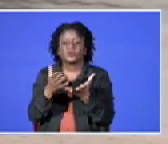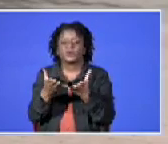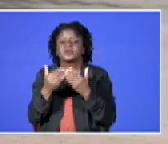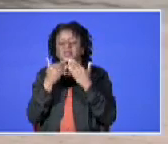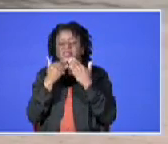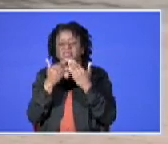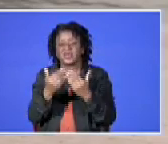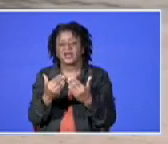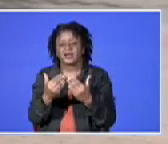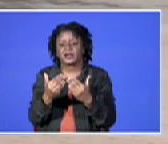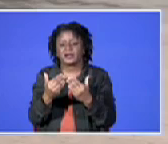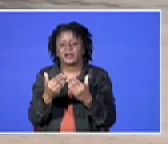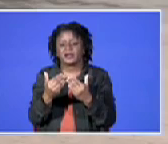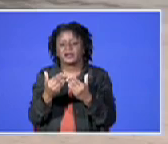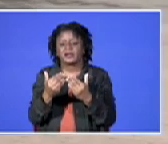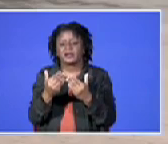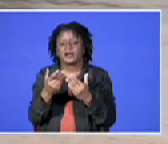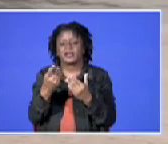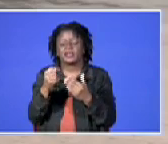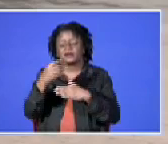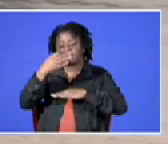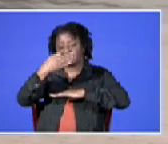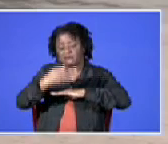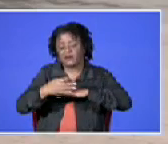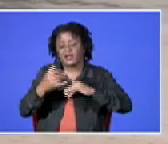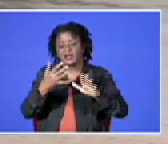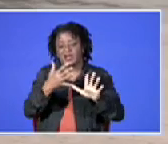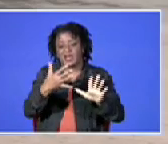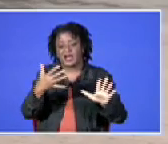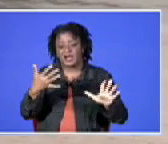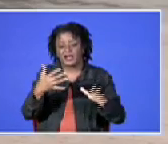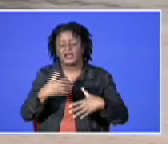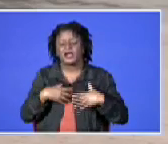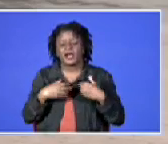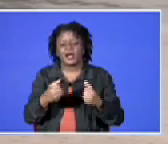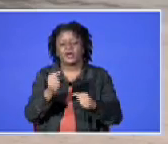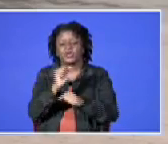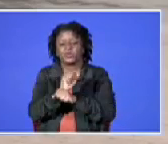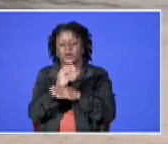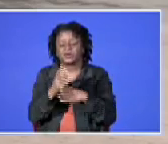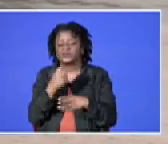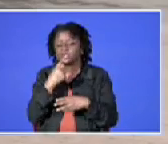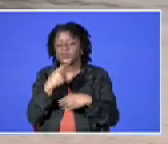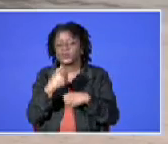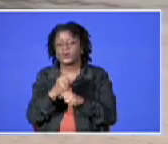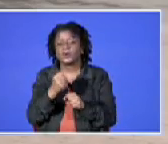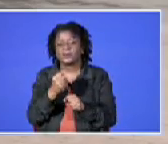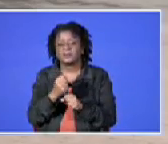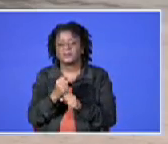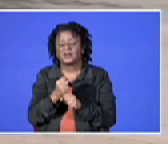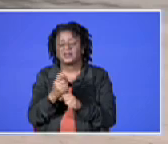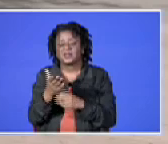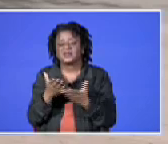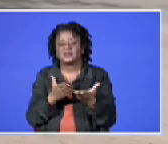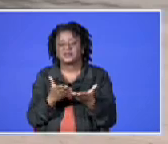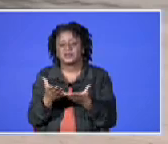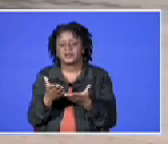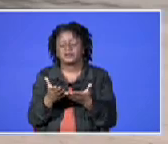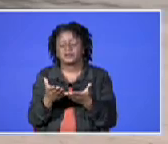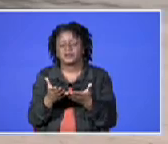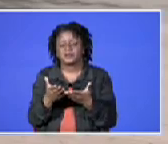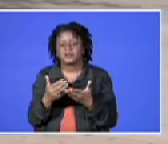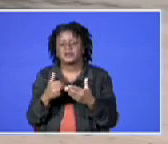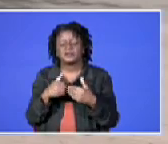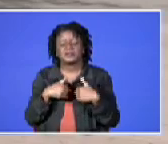and the entire country, the frontline health workers who have been making tireless services in order to stop the spread of COVID-19.